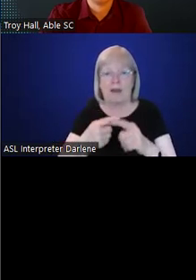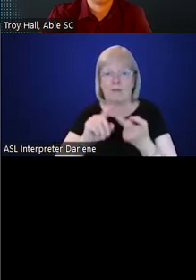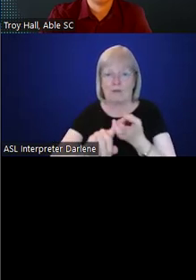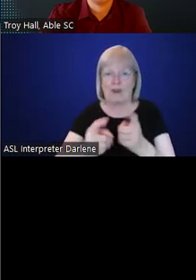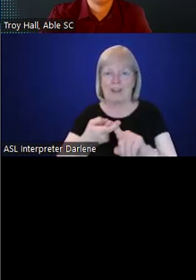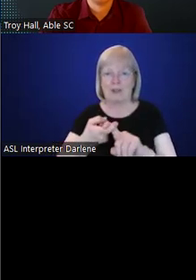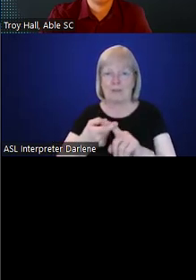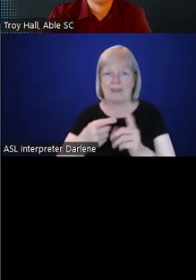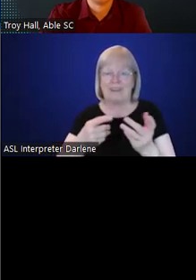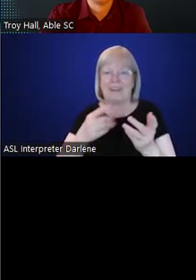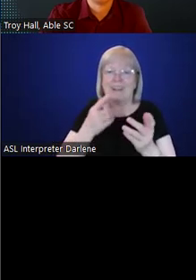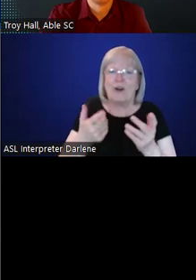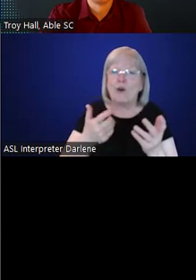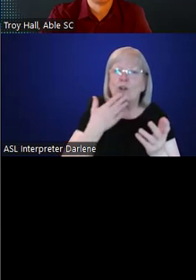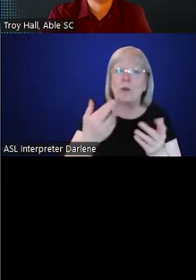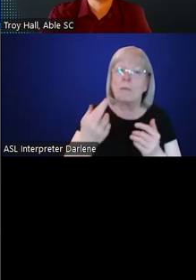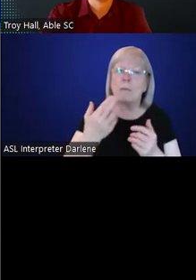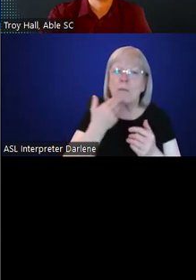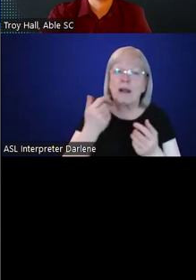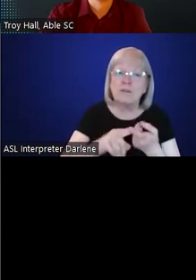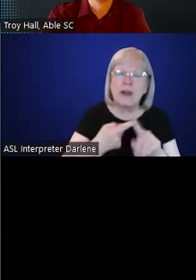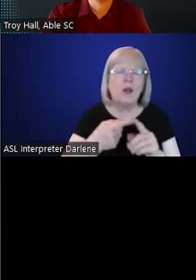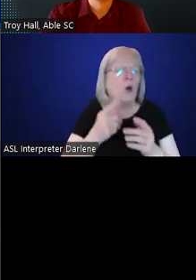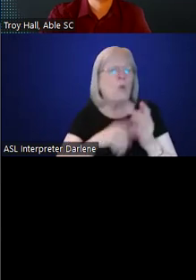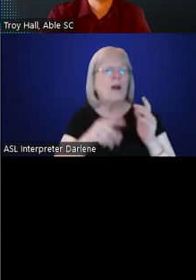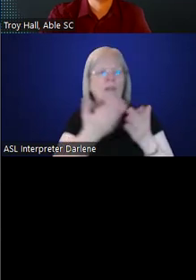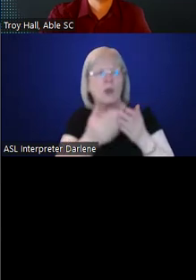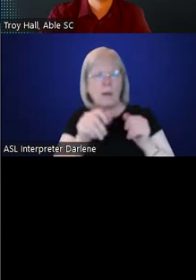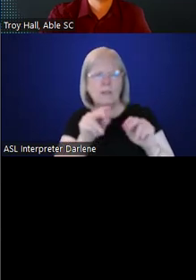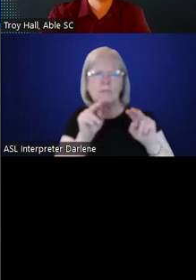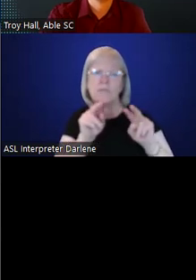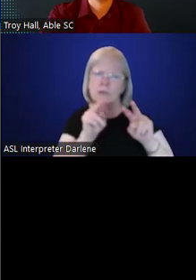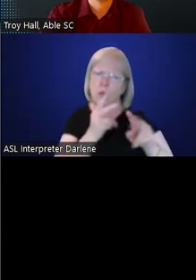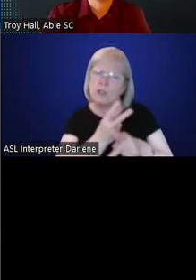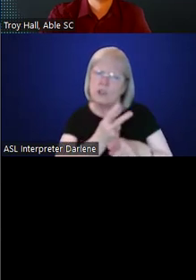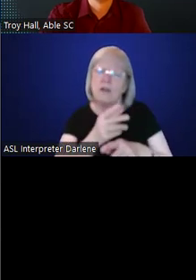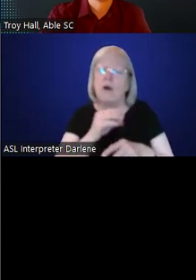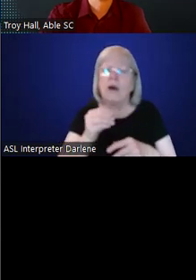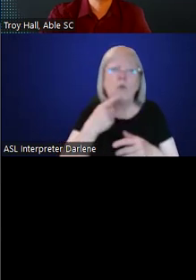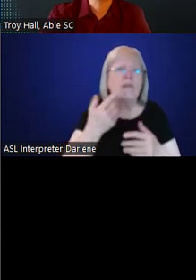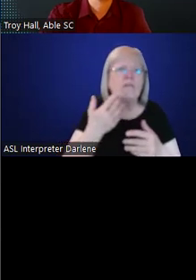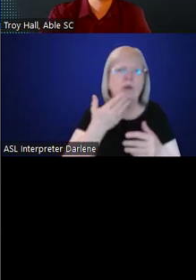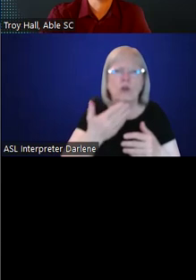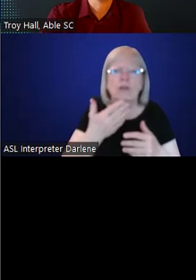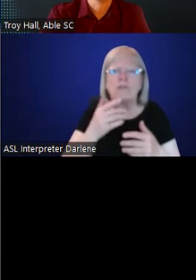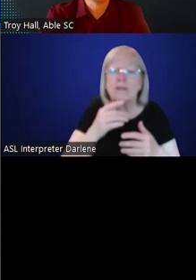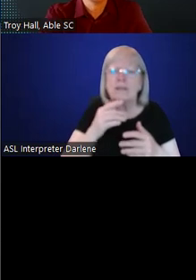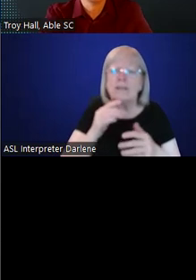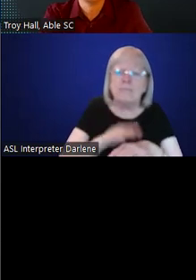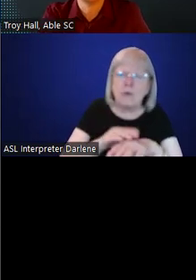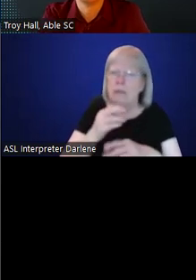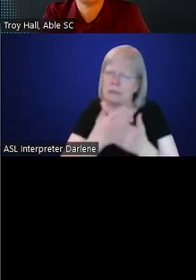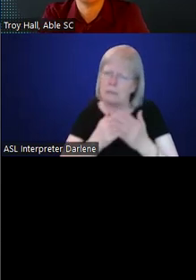the good and bad friends, what to look out for, green flags, red flags, what what we need to watch out